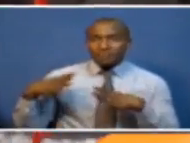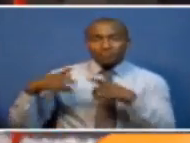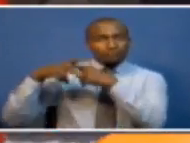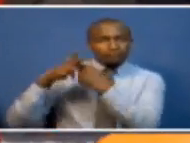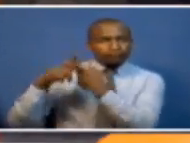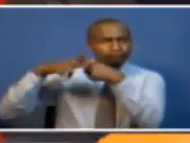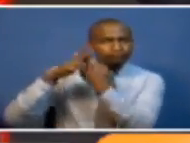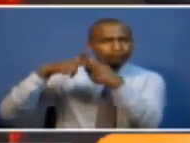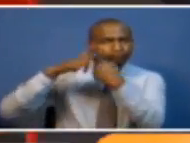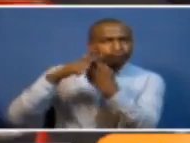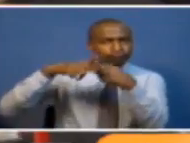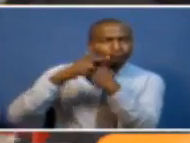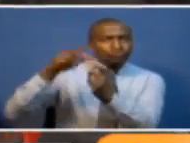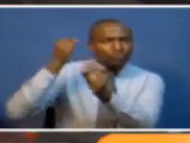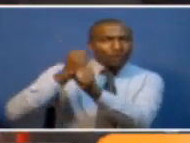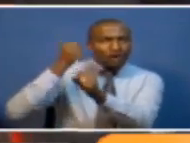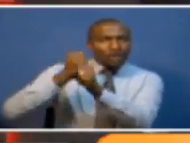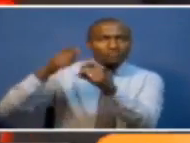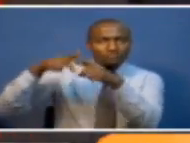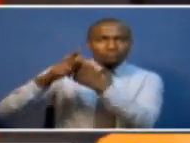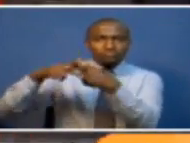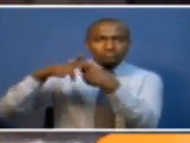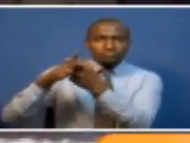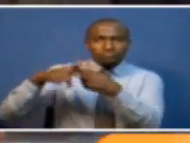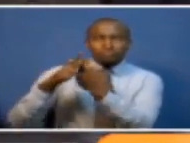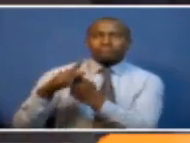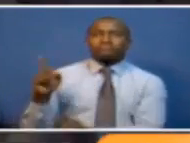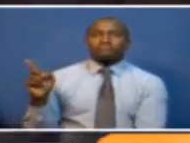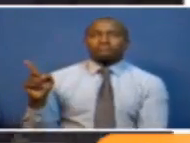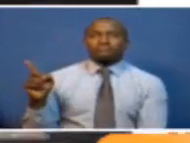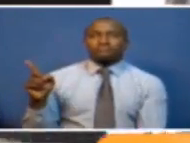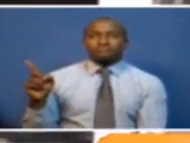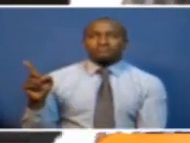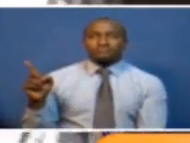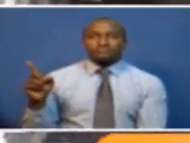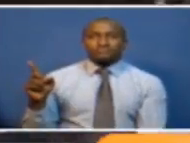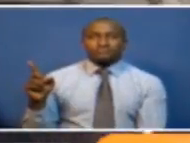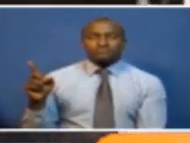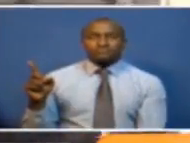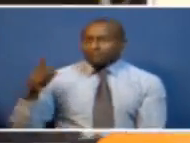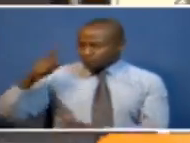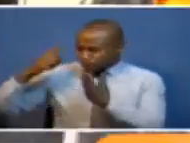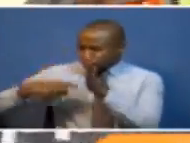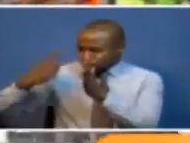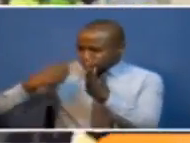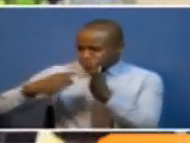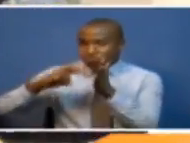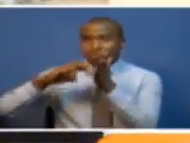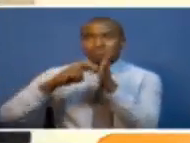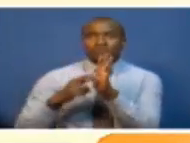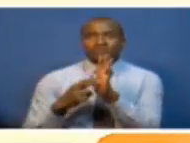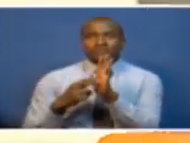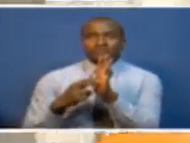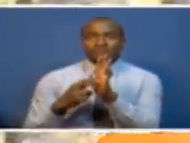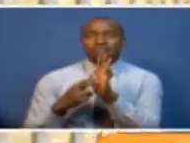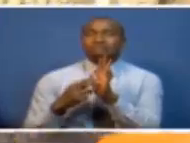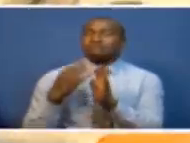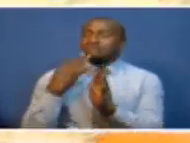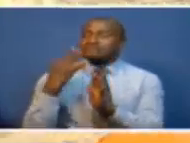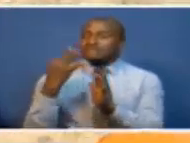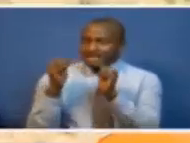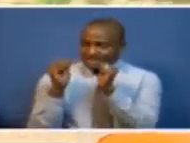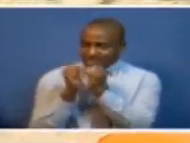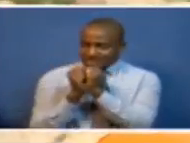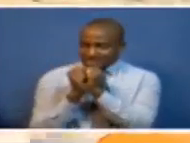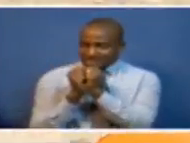the substation, the brains of this entire Lake Turkana wind power project. 310 megawatts of